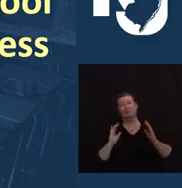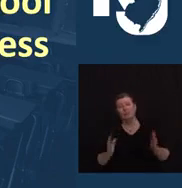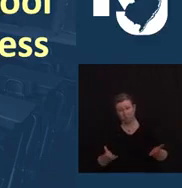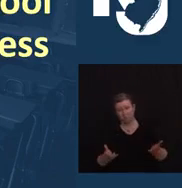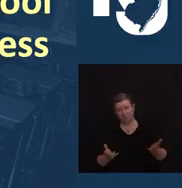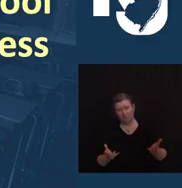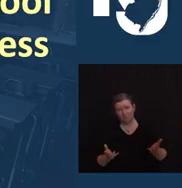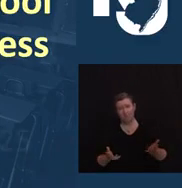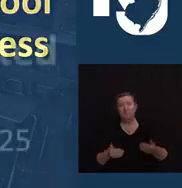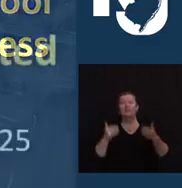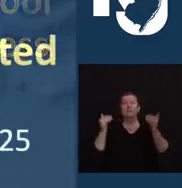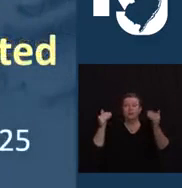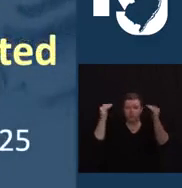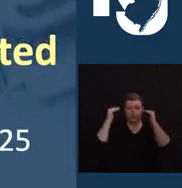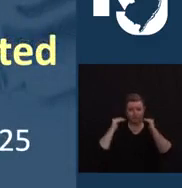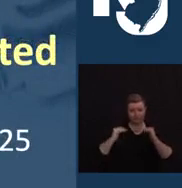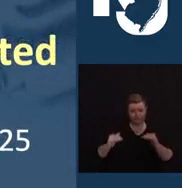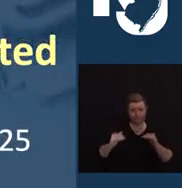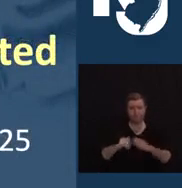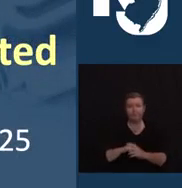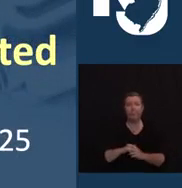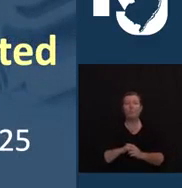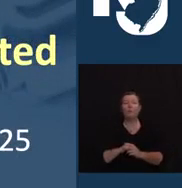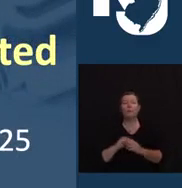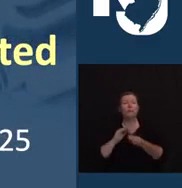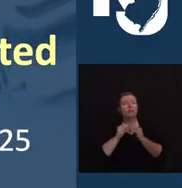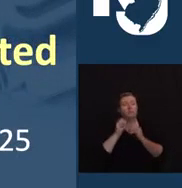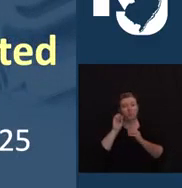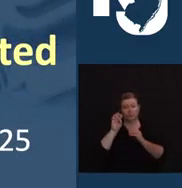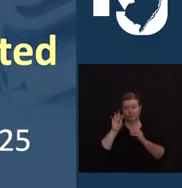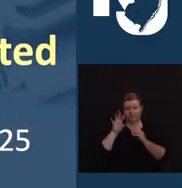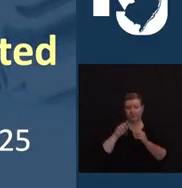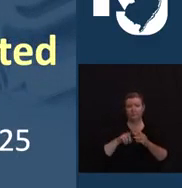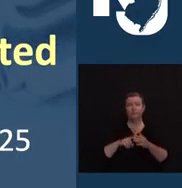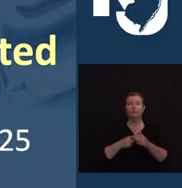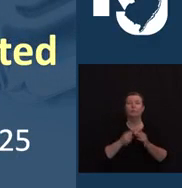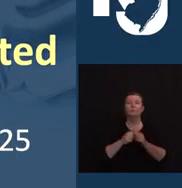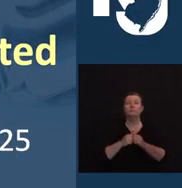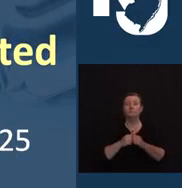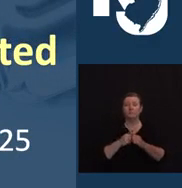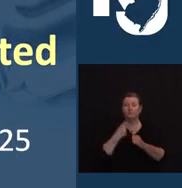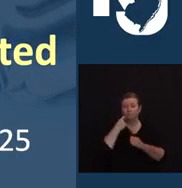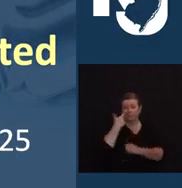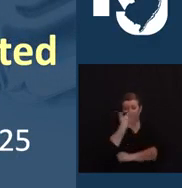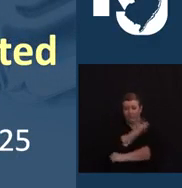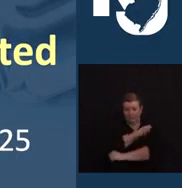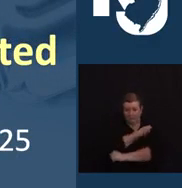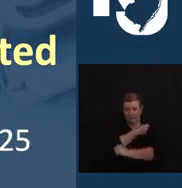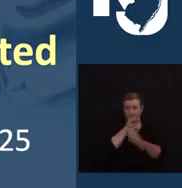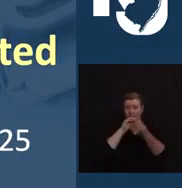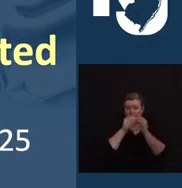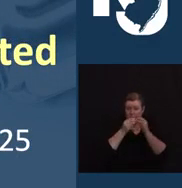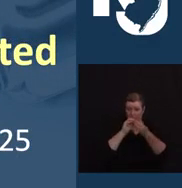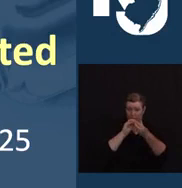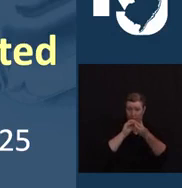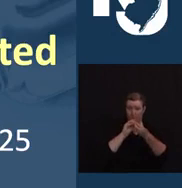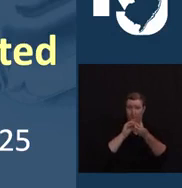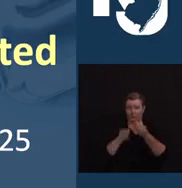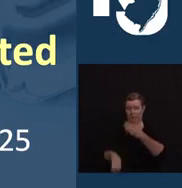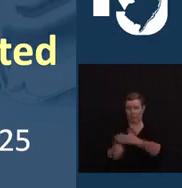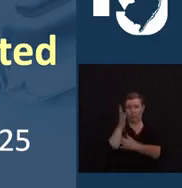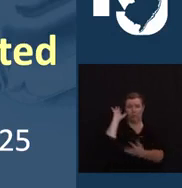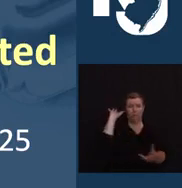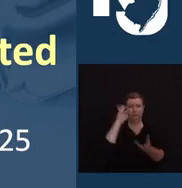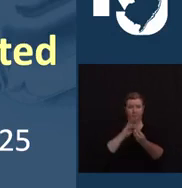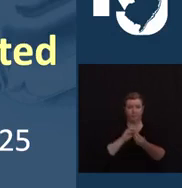on and get to the latest data. We'll start with our latest vaccination numbers, which this morning tallies a total, as you can see, of